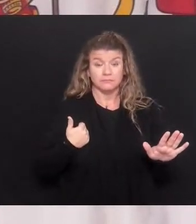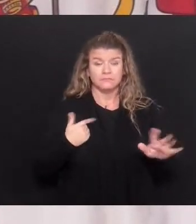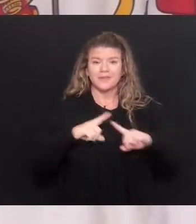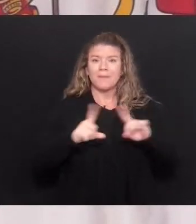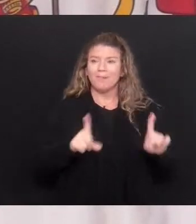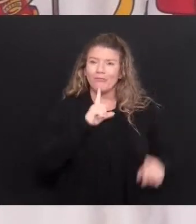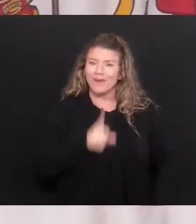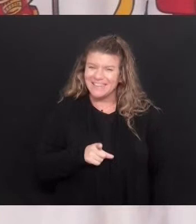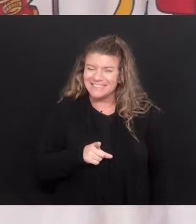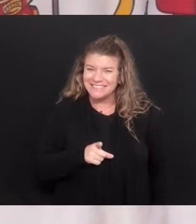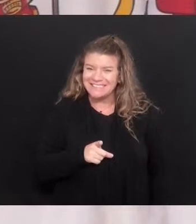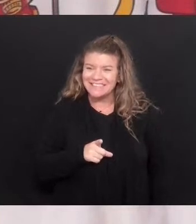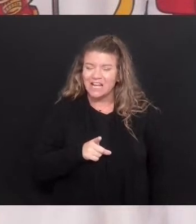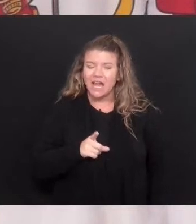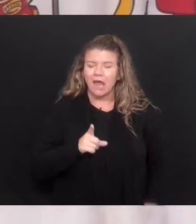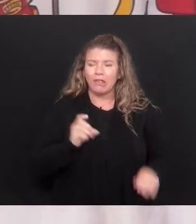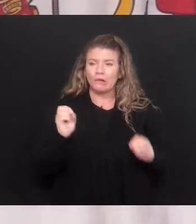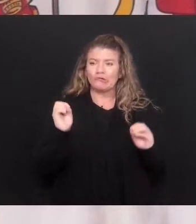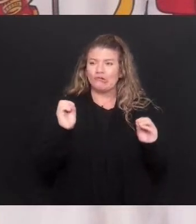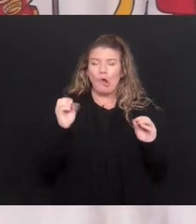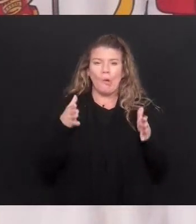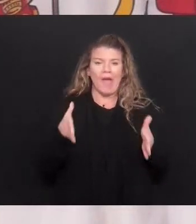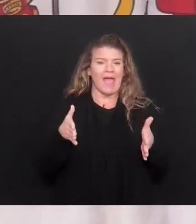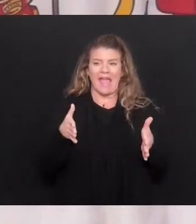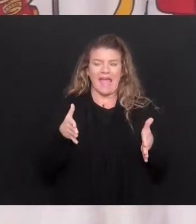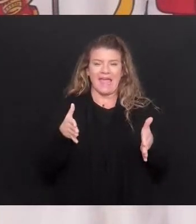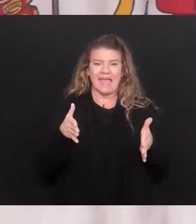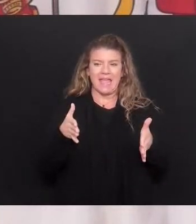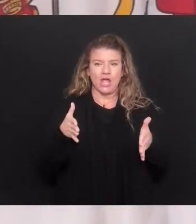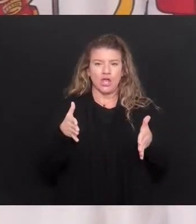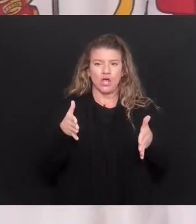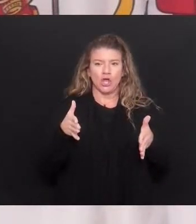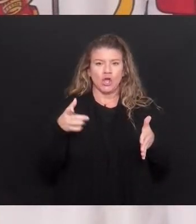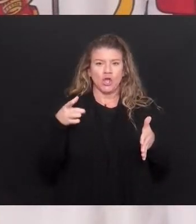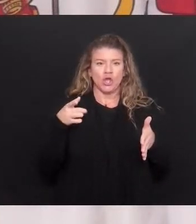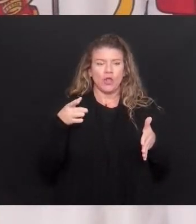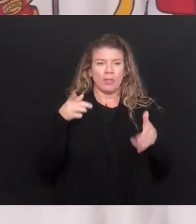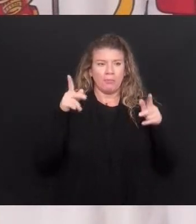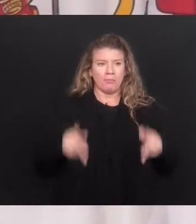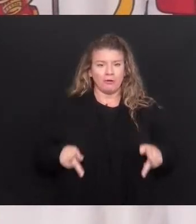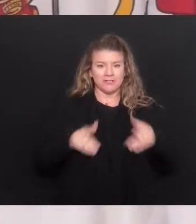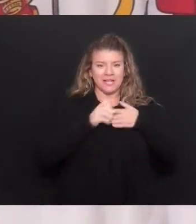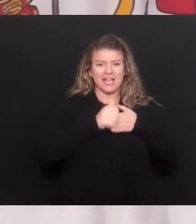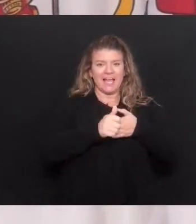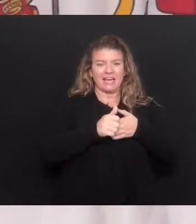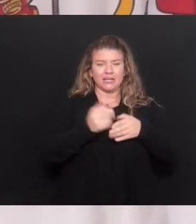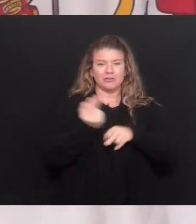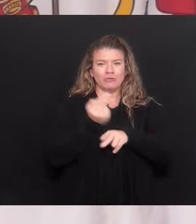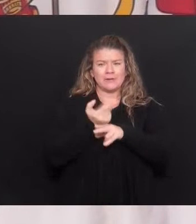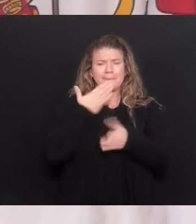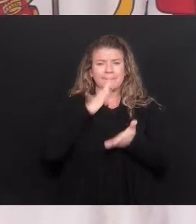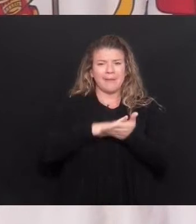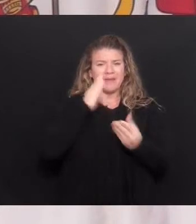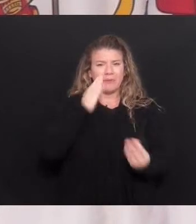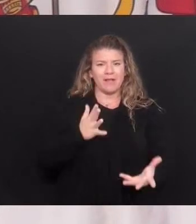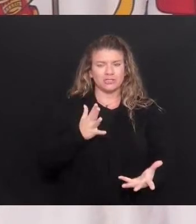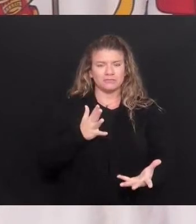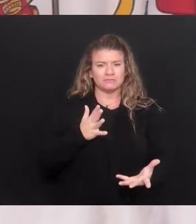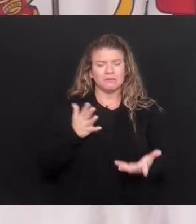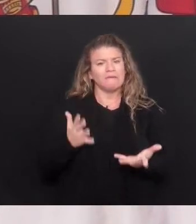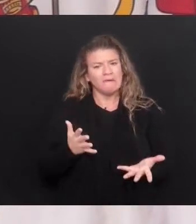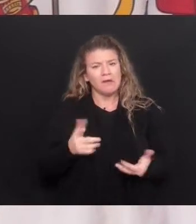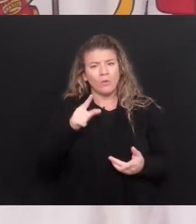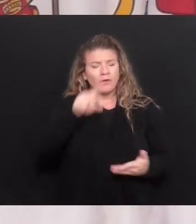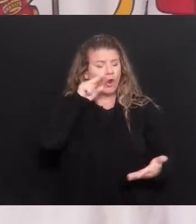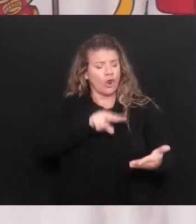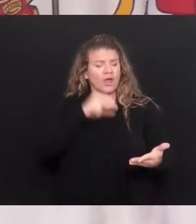But really and truly, there's no way in the world you can guide the ship with bad information. And when you're looking every